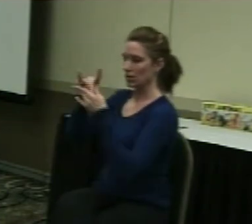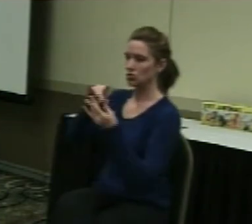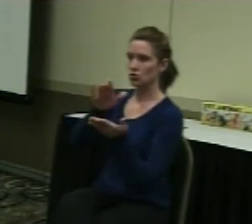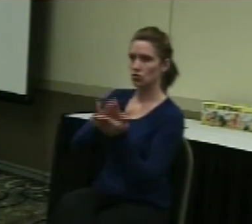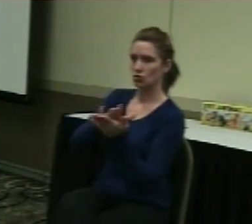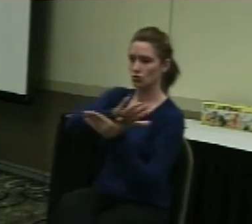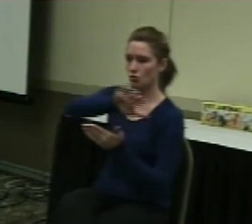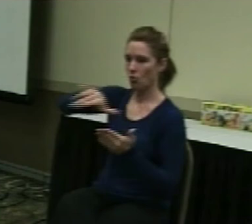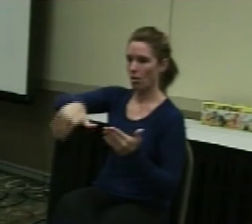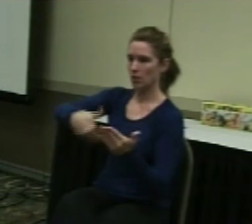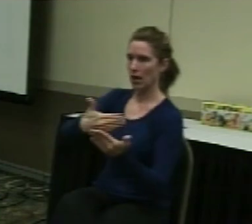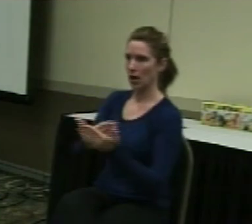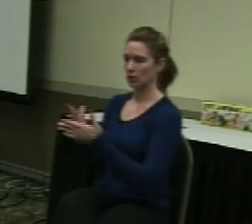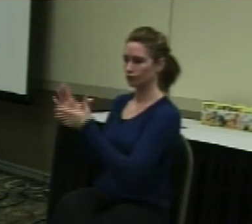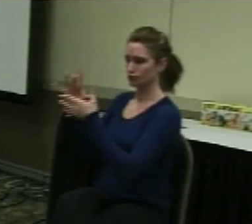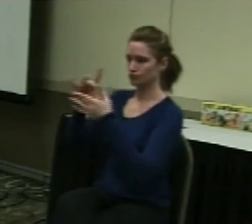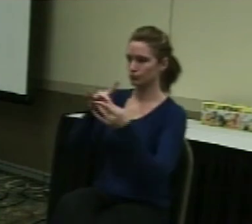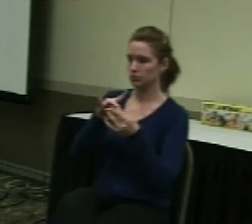entirely.